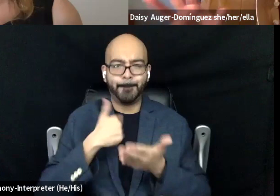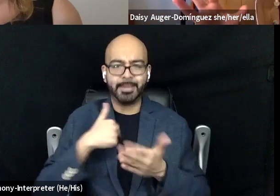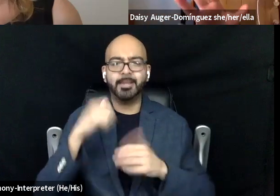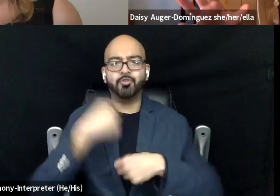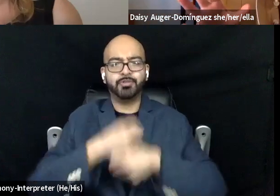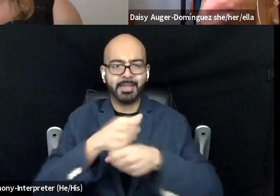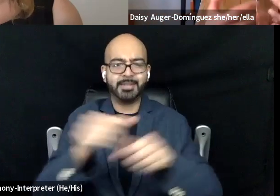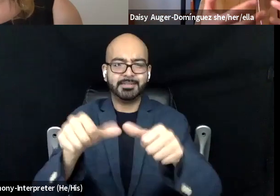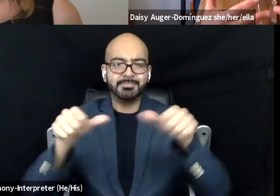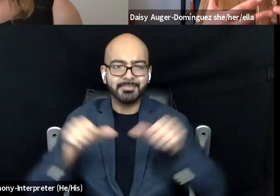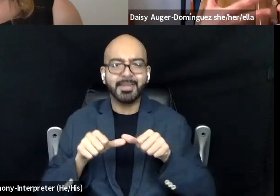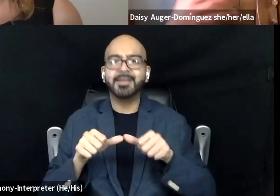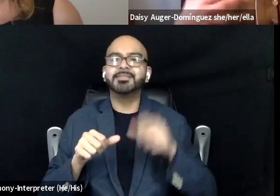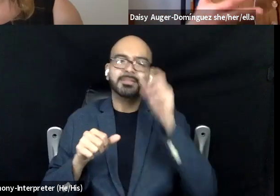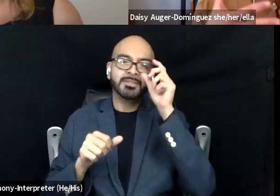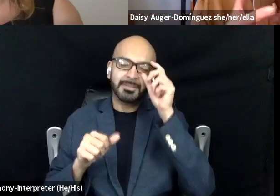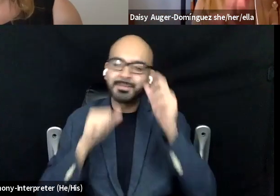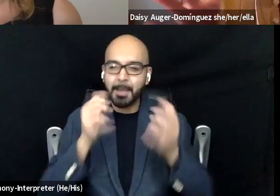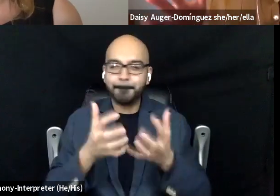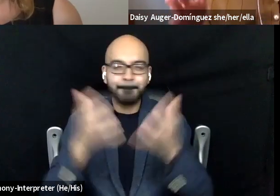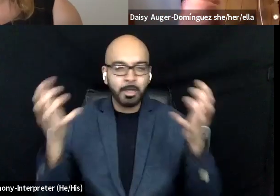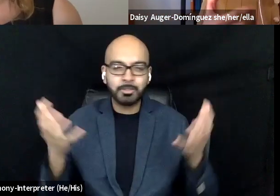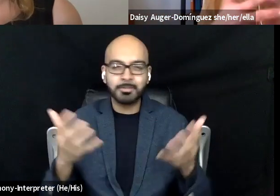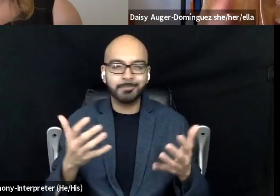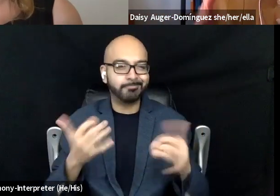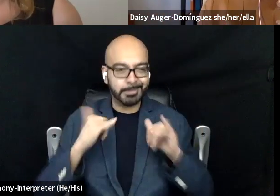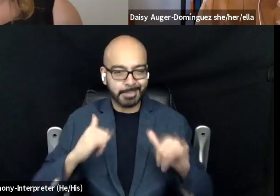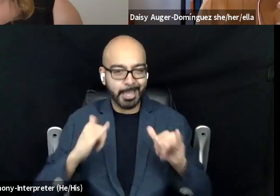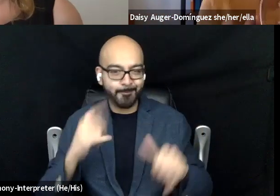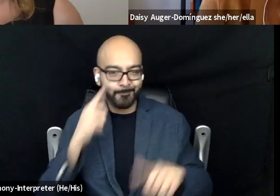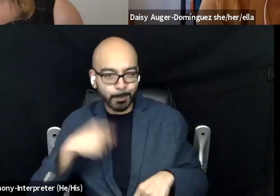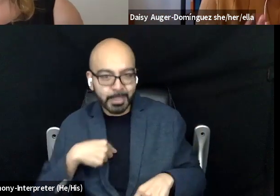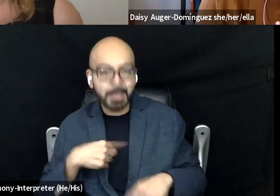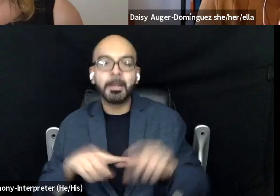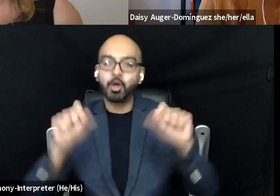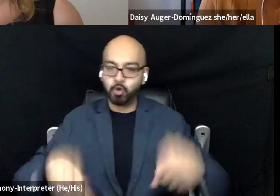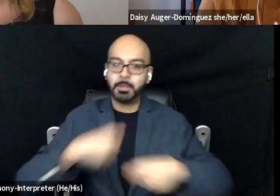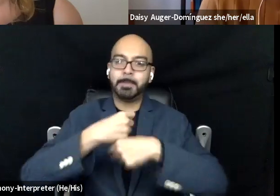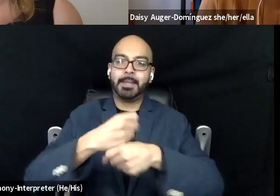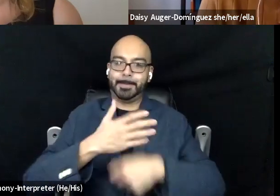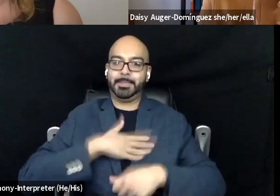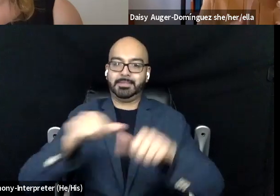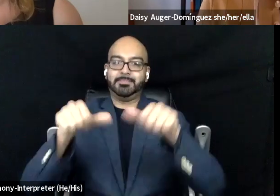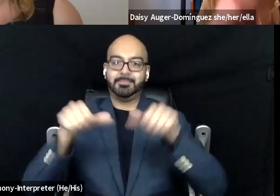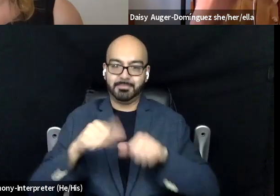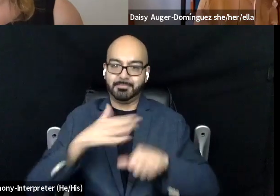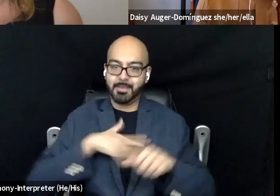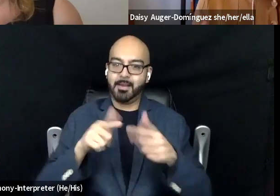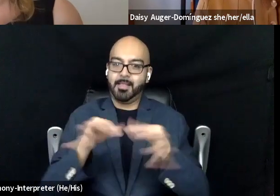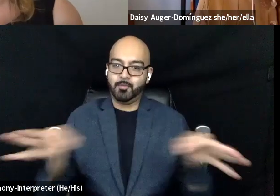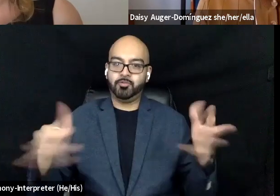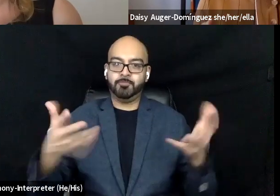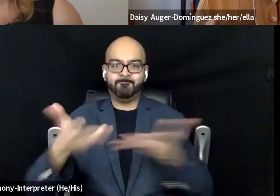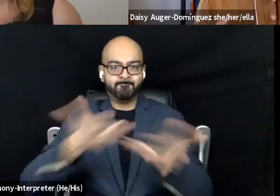like for me, where I could create my own space in my language. And that was really critical. So I share